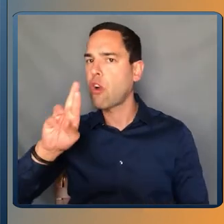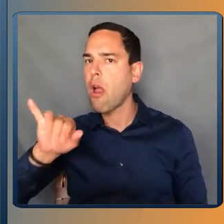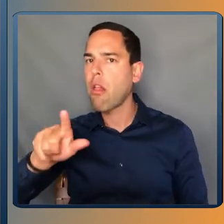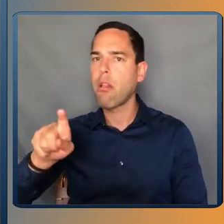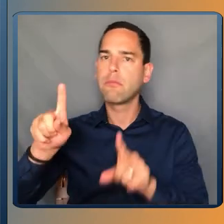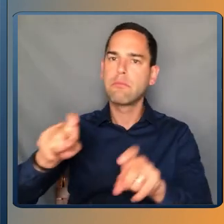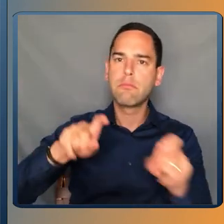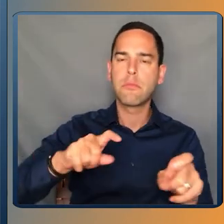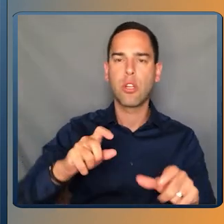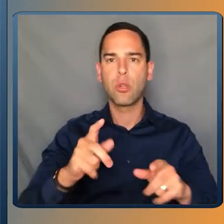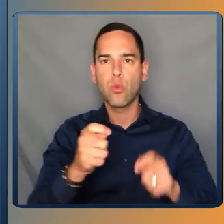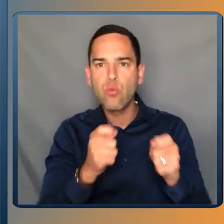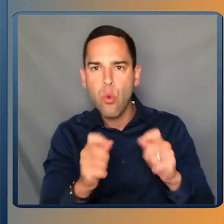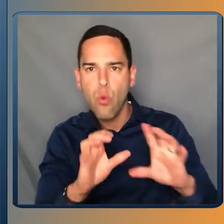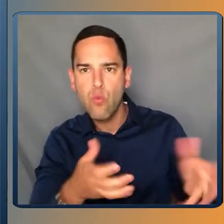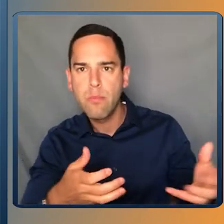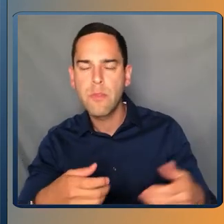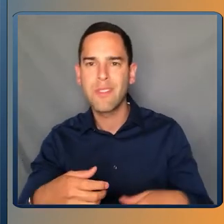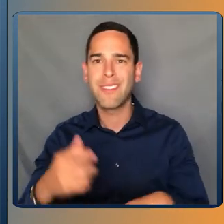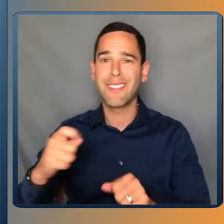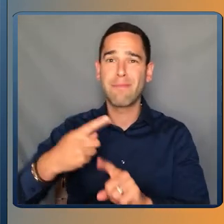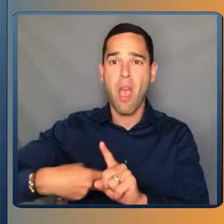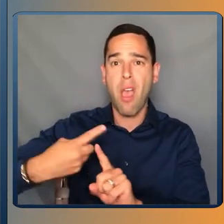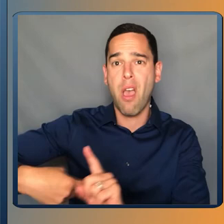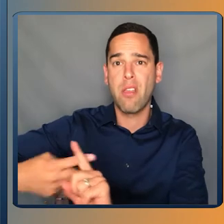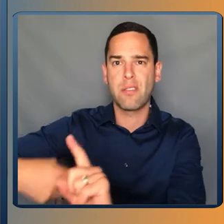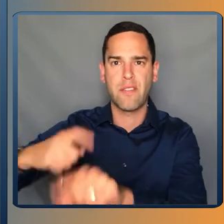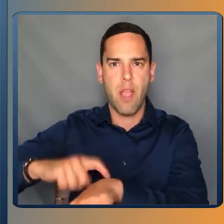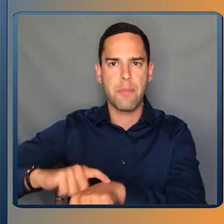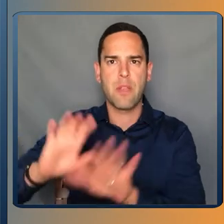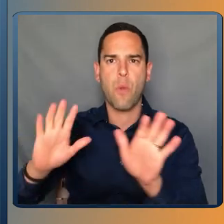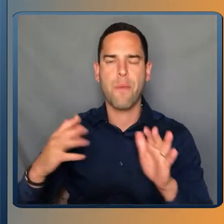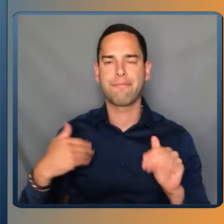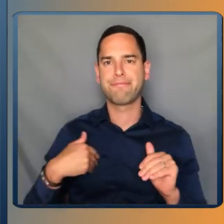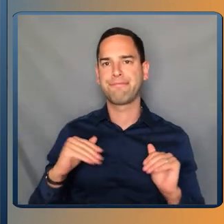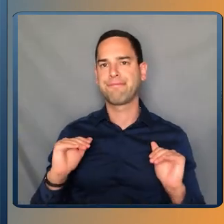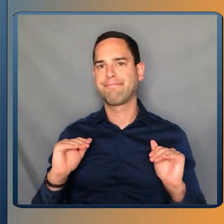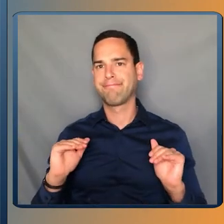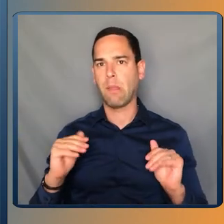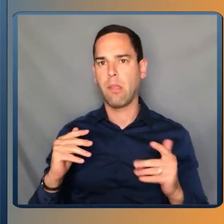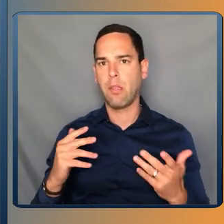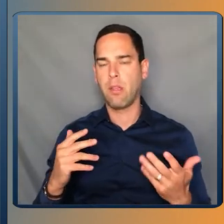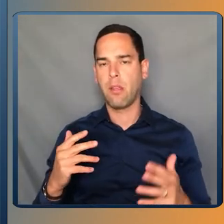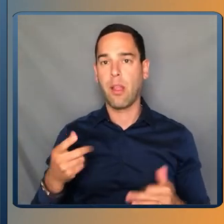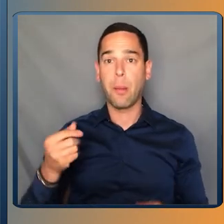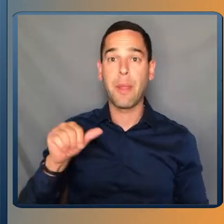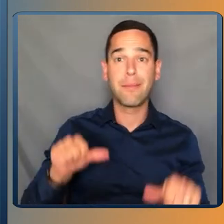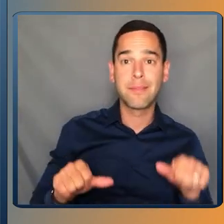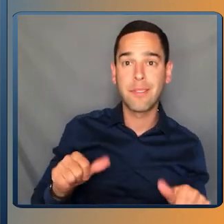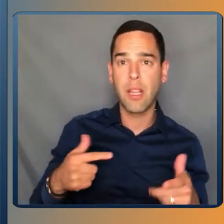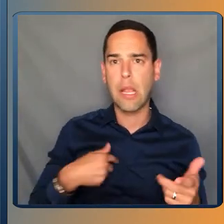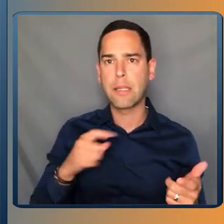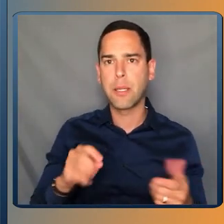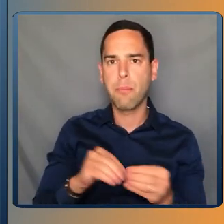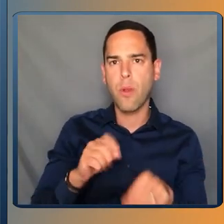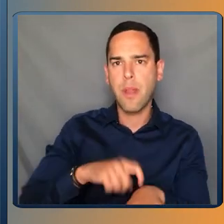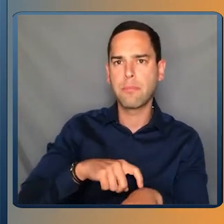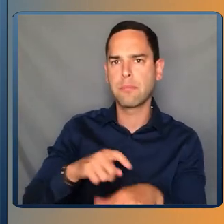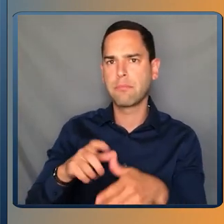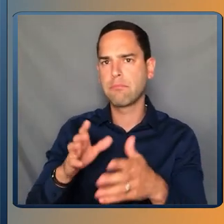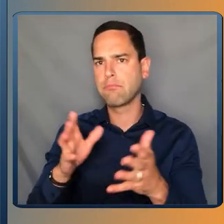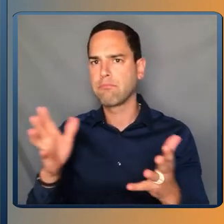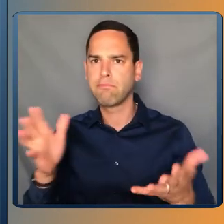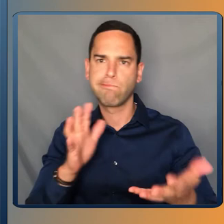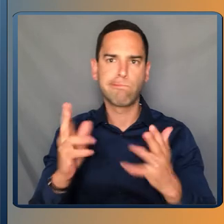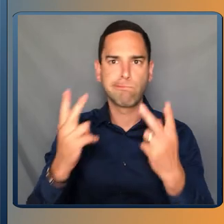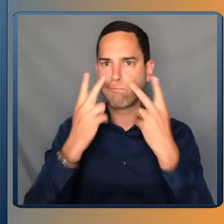the trial, you need the months, you need the control groups and all that stuff. So just trying to give it time. So I was hesitant because I